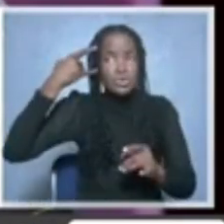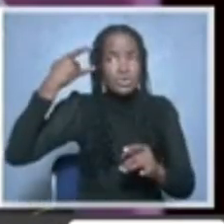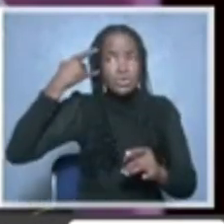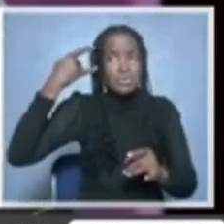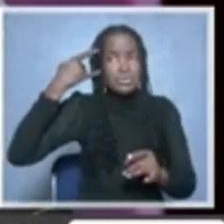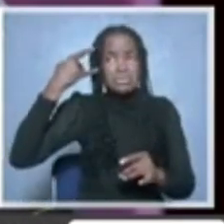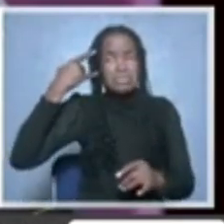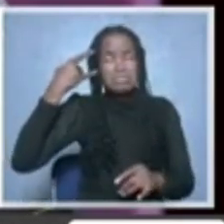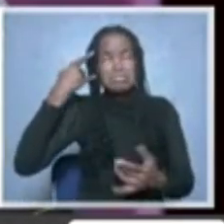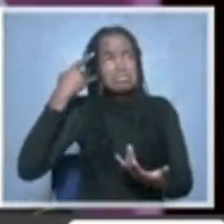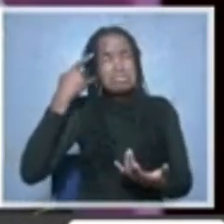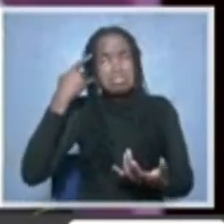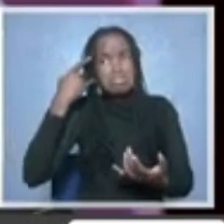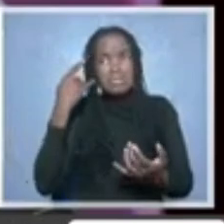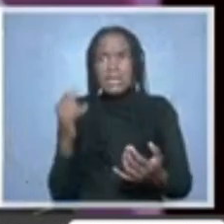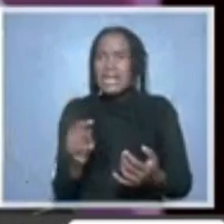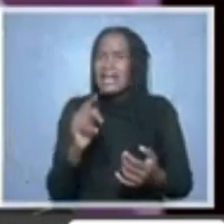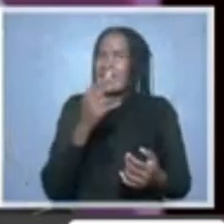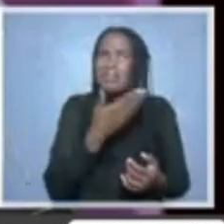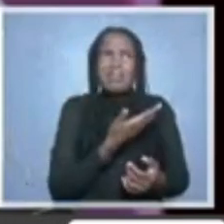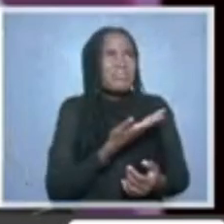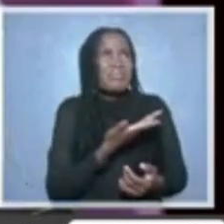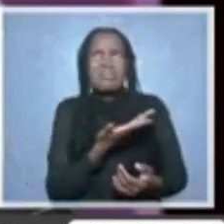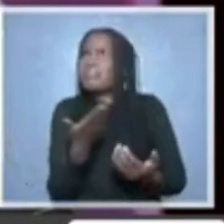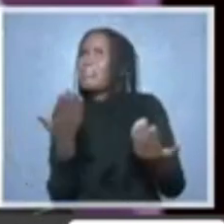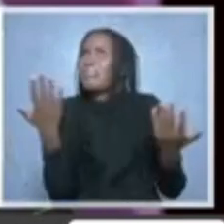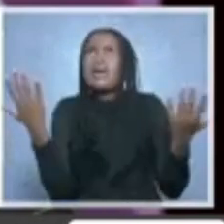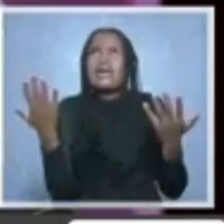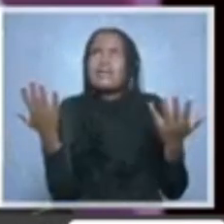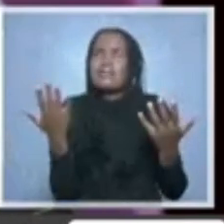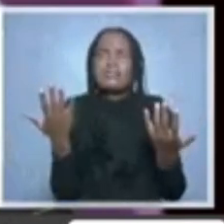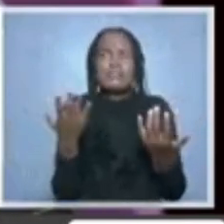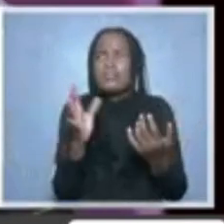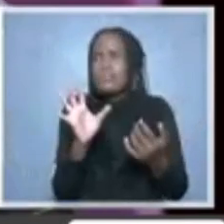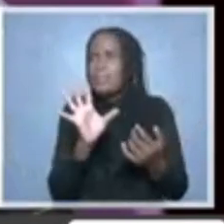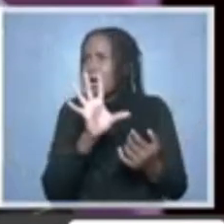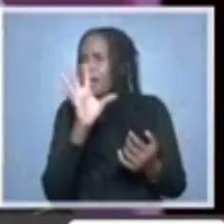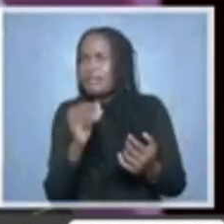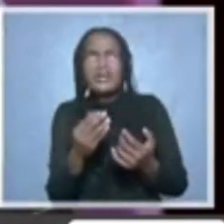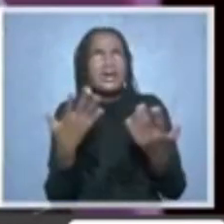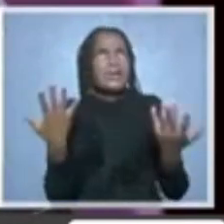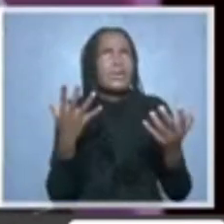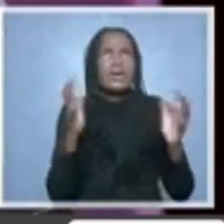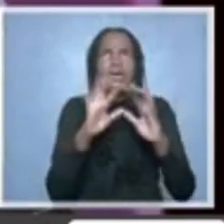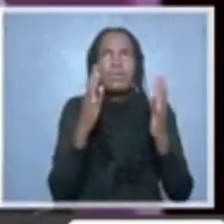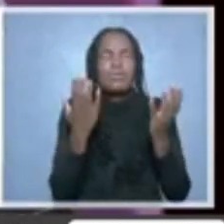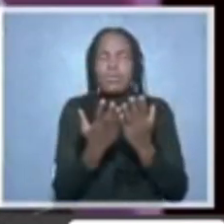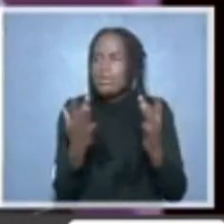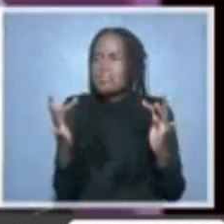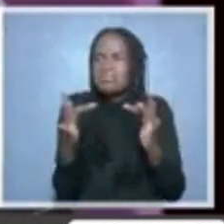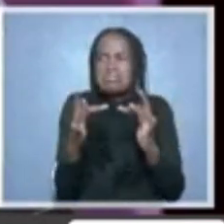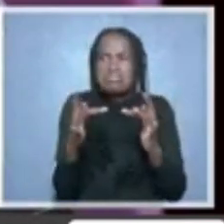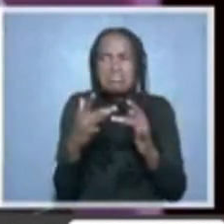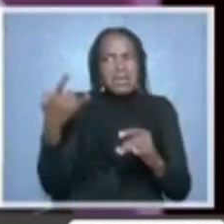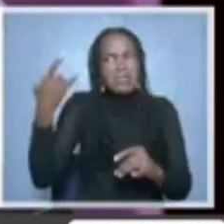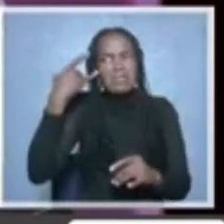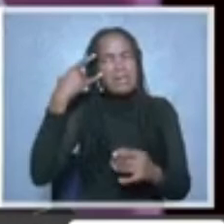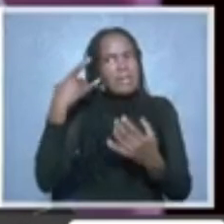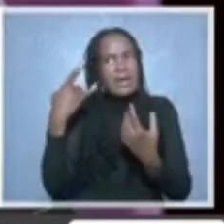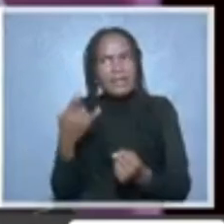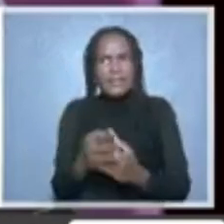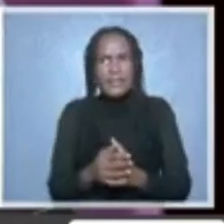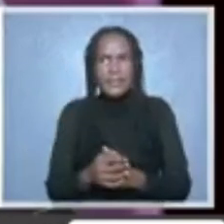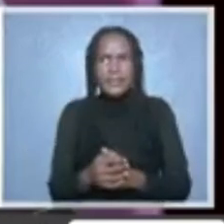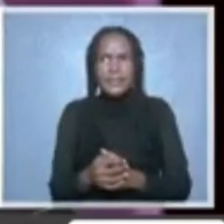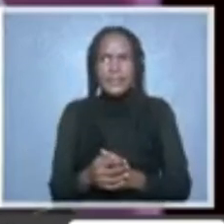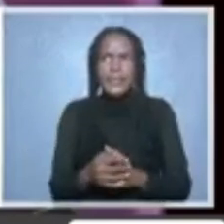we could connect anybody where they would be. NBC Plus on its own, I was speaking earlier on to the Chief Commercial Officer who